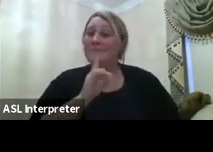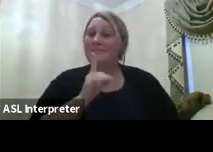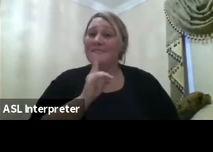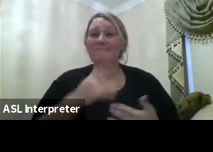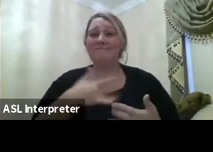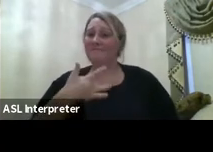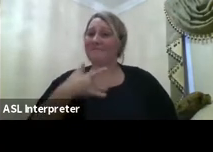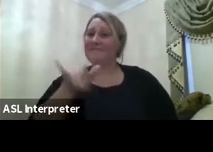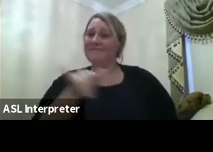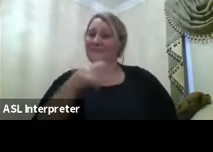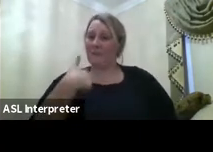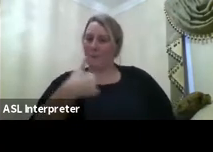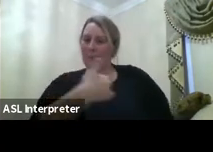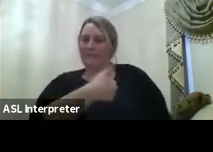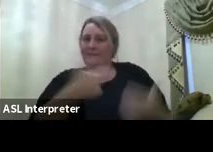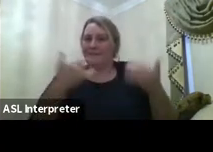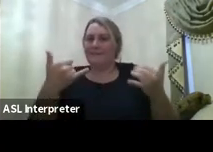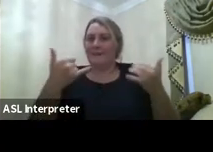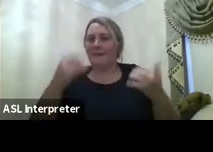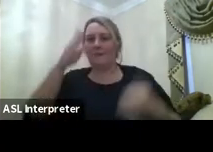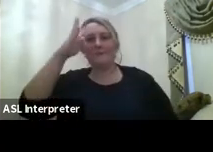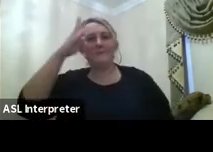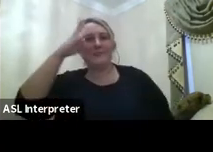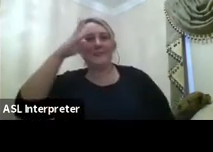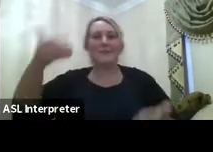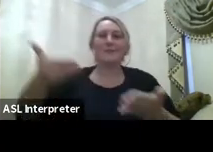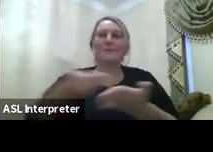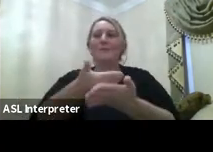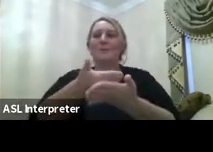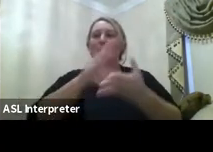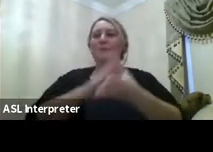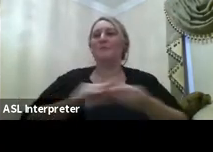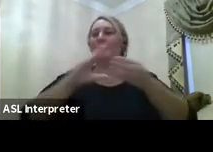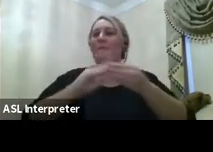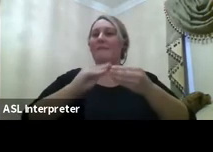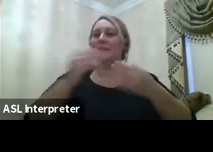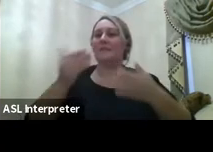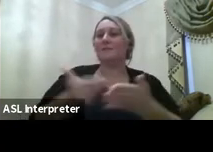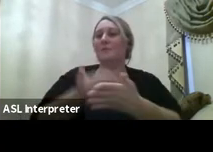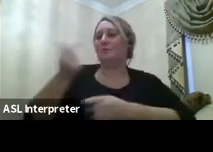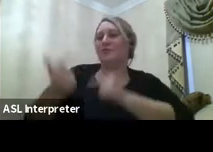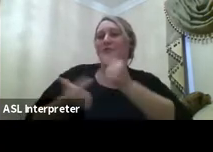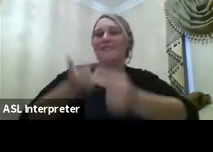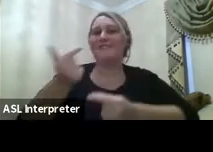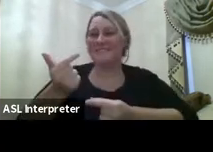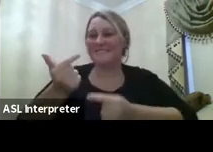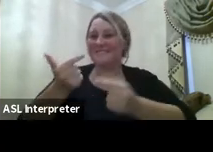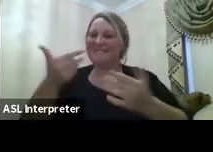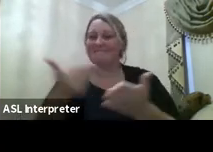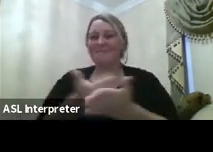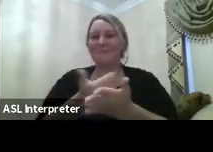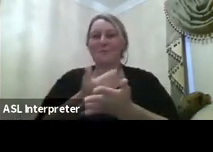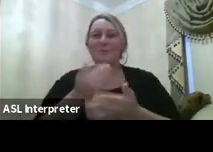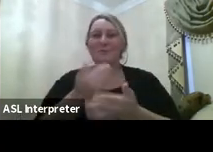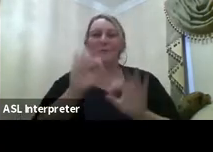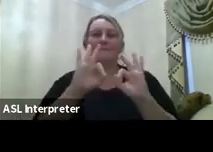alternate family tree with images that were collected from the group. Um, and then